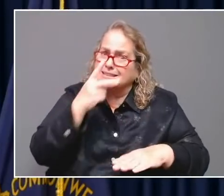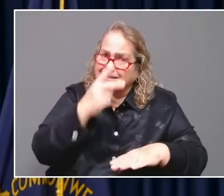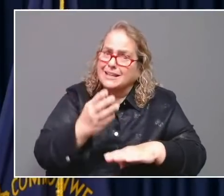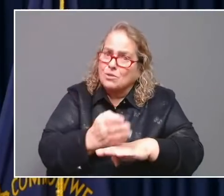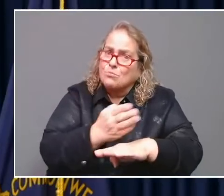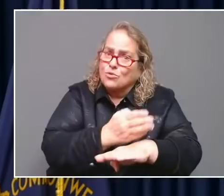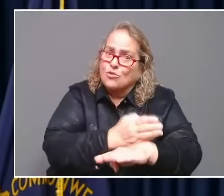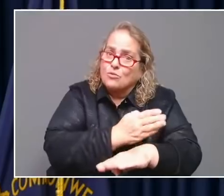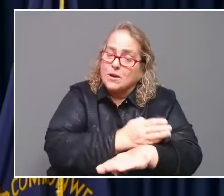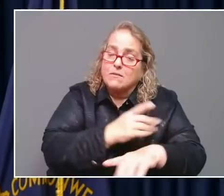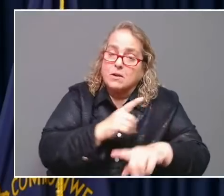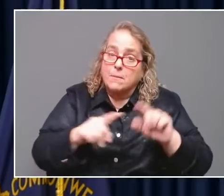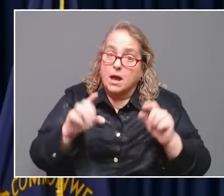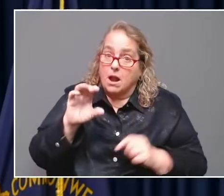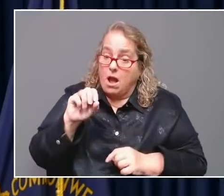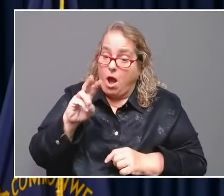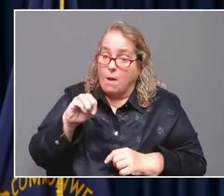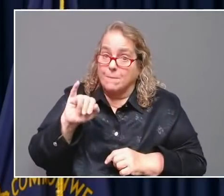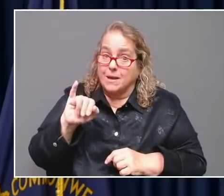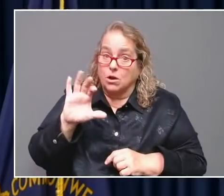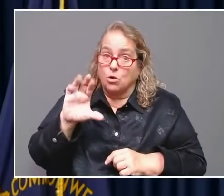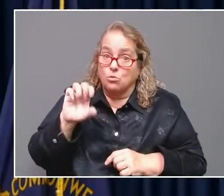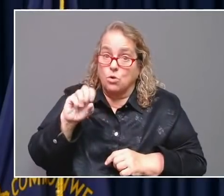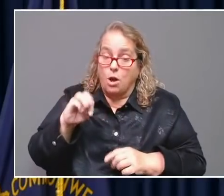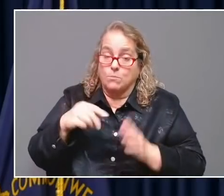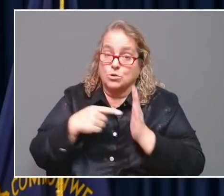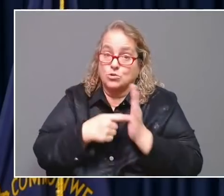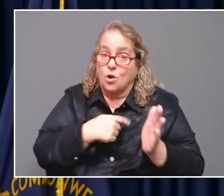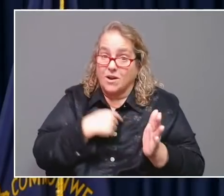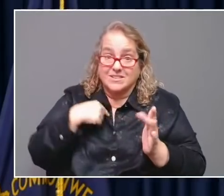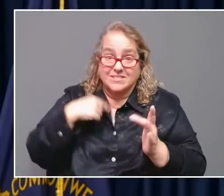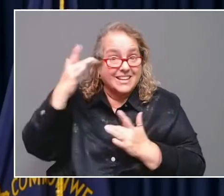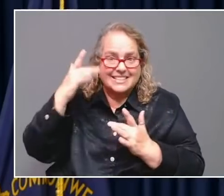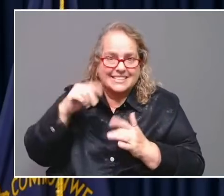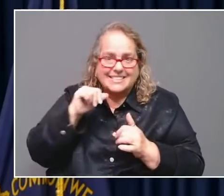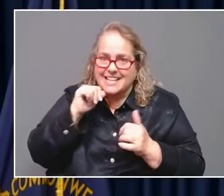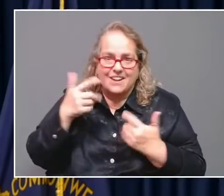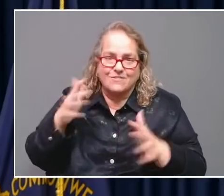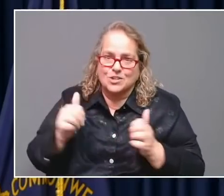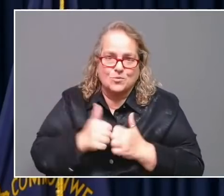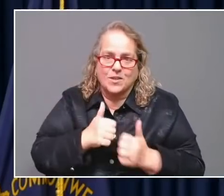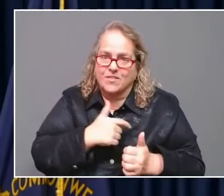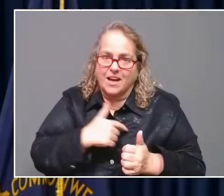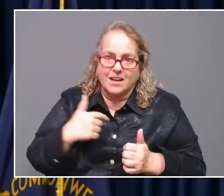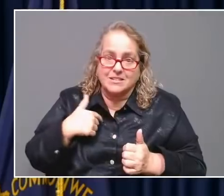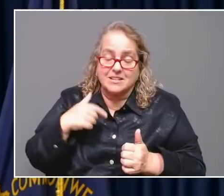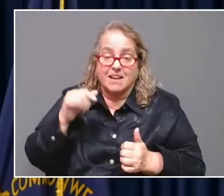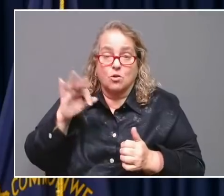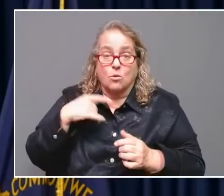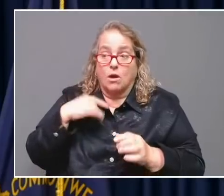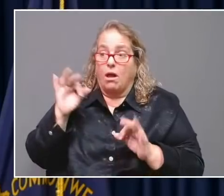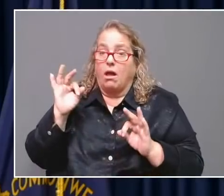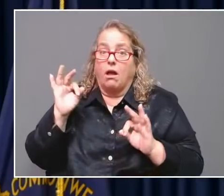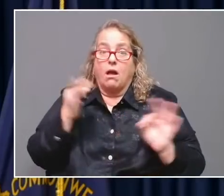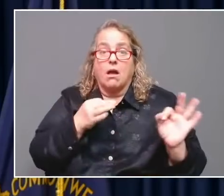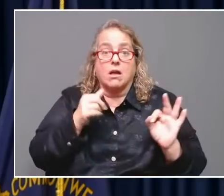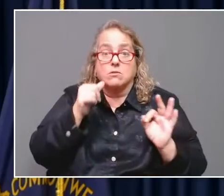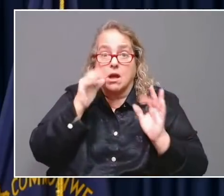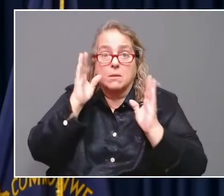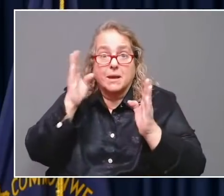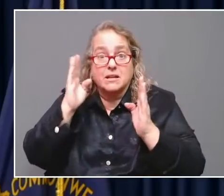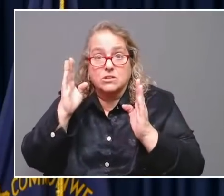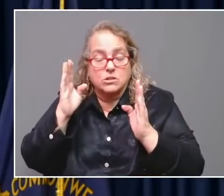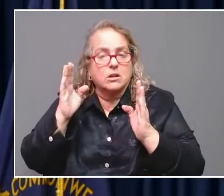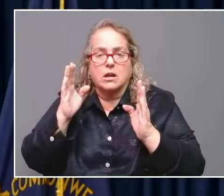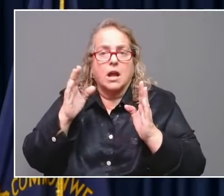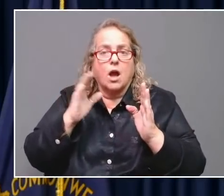Omicron shows us that the disease is not yet finished with us. And if we take our eye off the ball, all these gains could unfortunately be turn